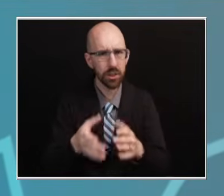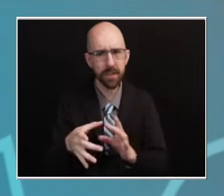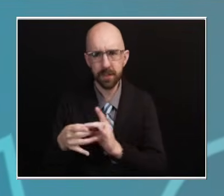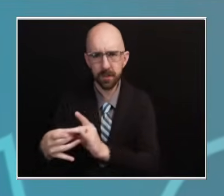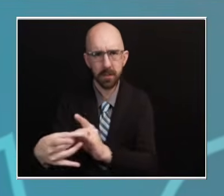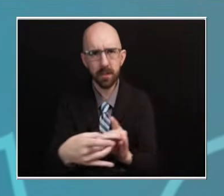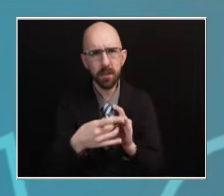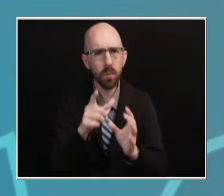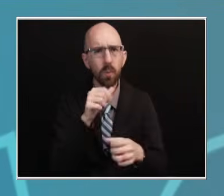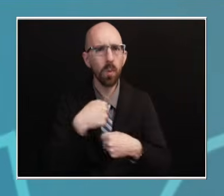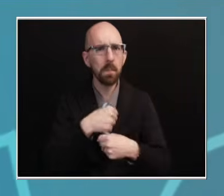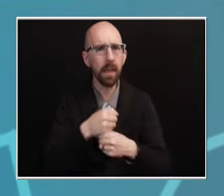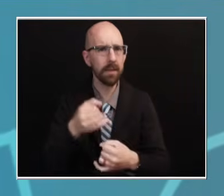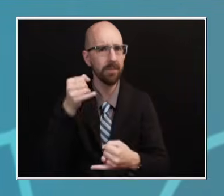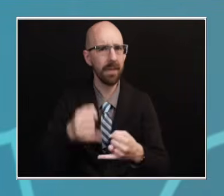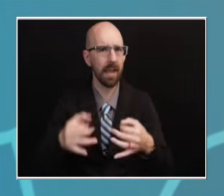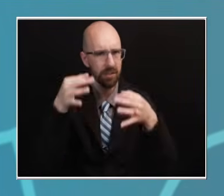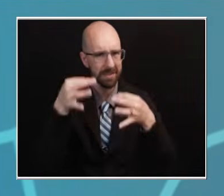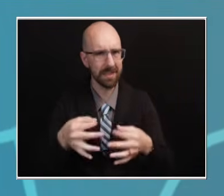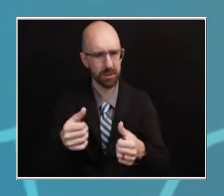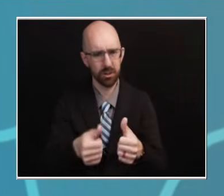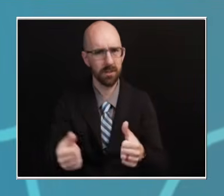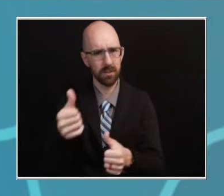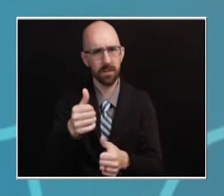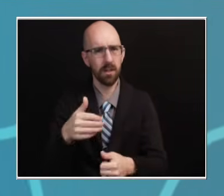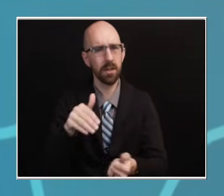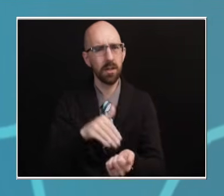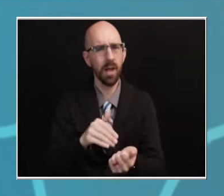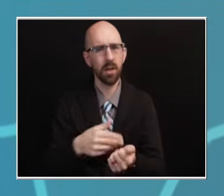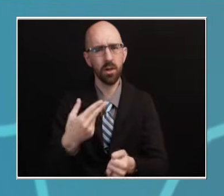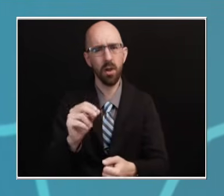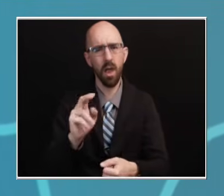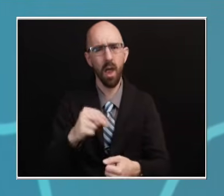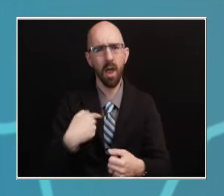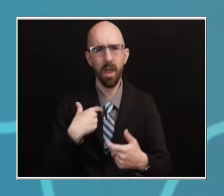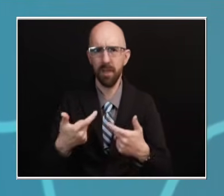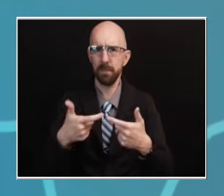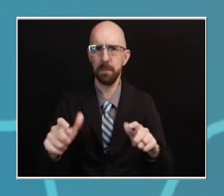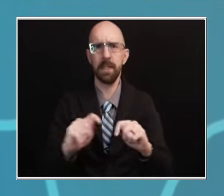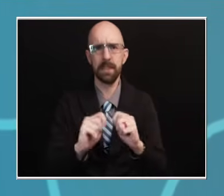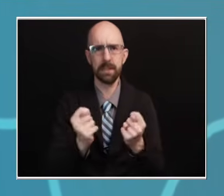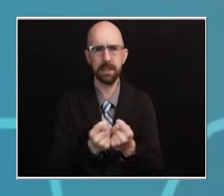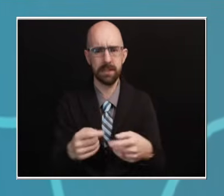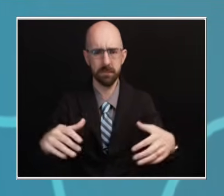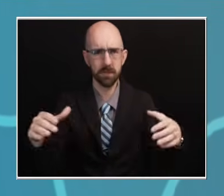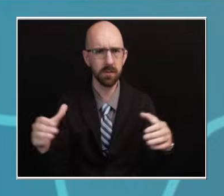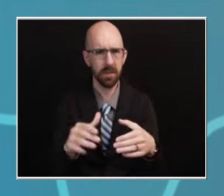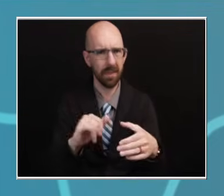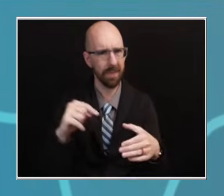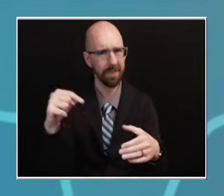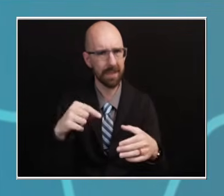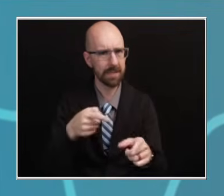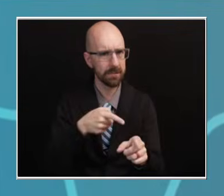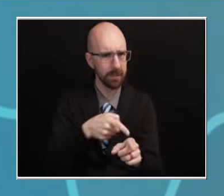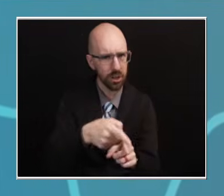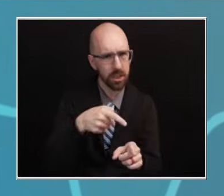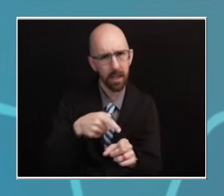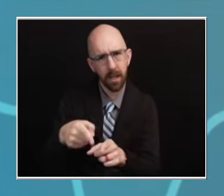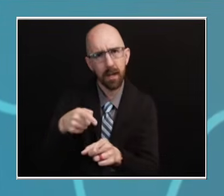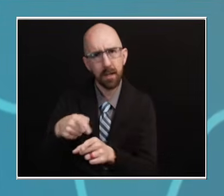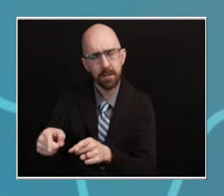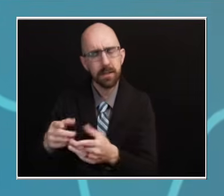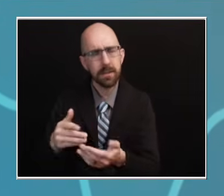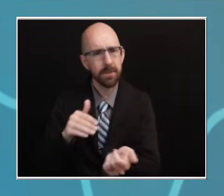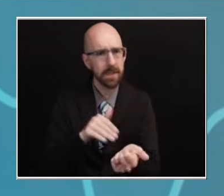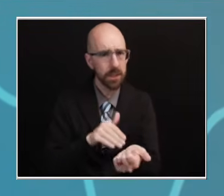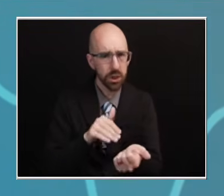final decisions? Dr. Hahn, I'm going to bring you in on that. When we have such a big team of very specialized